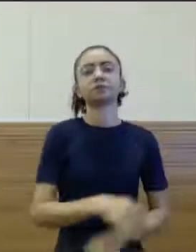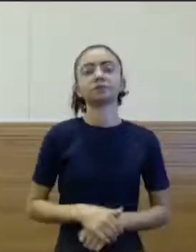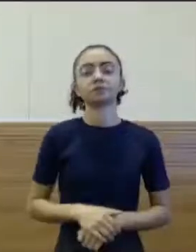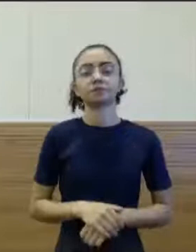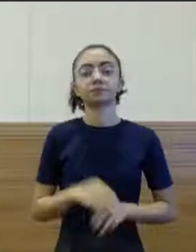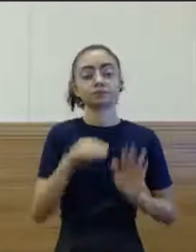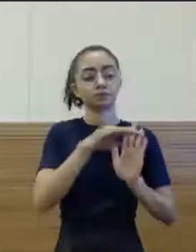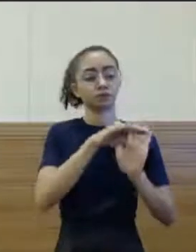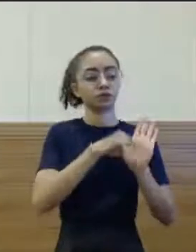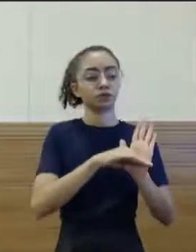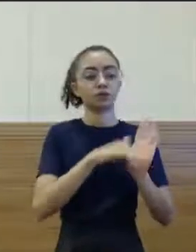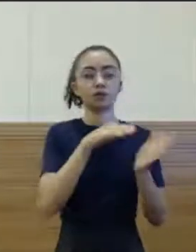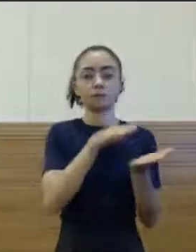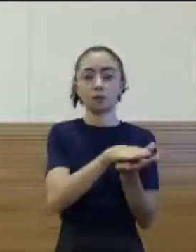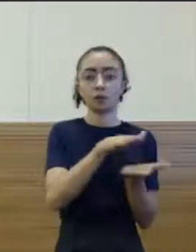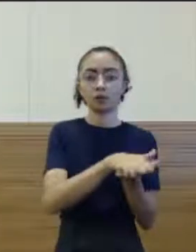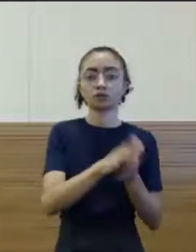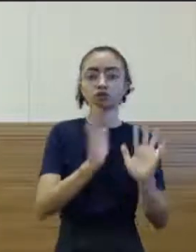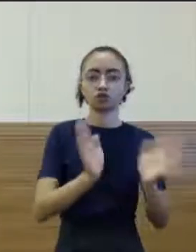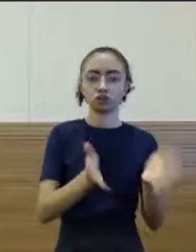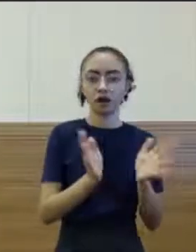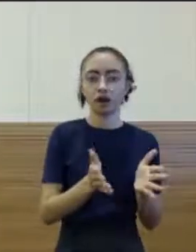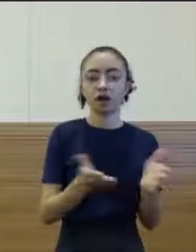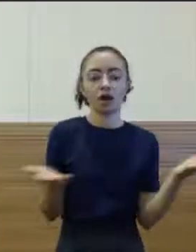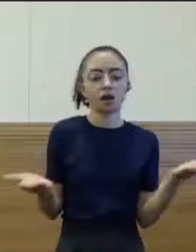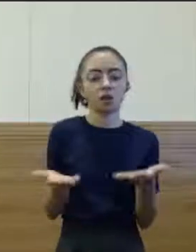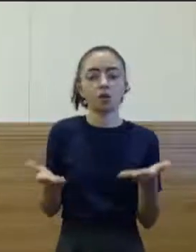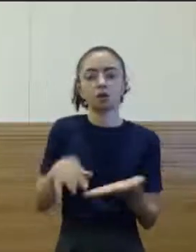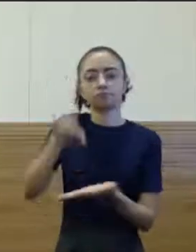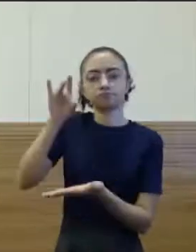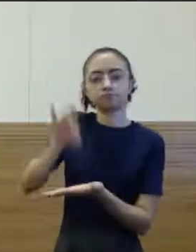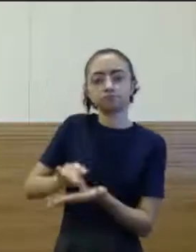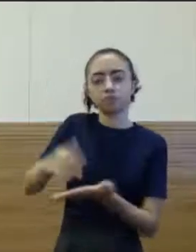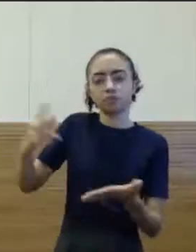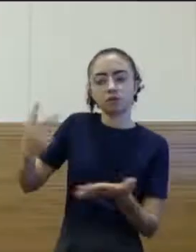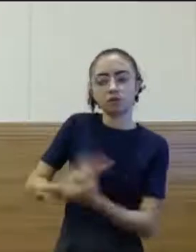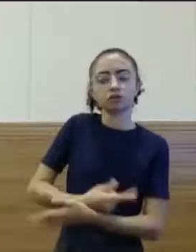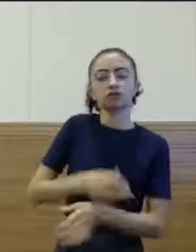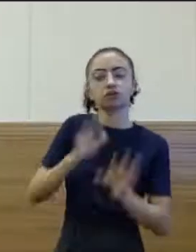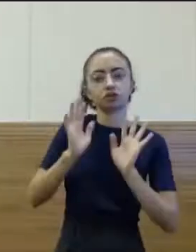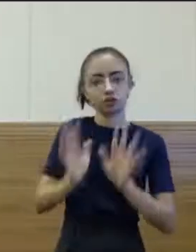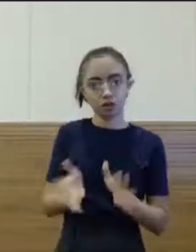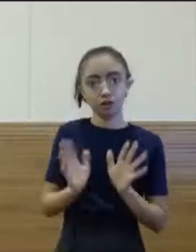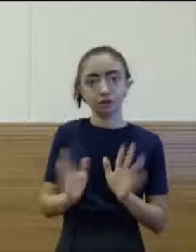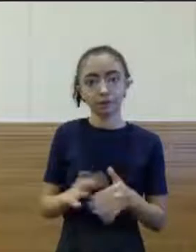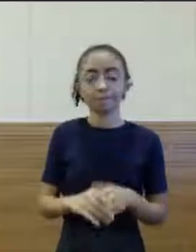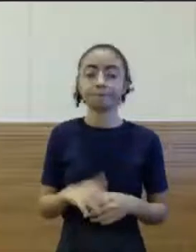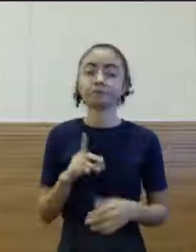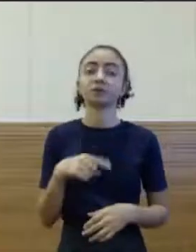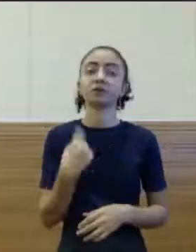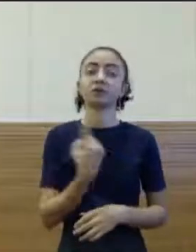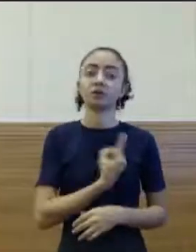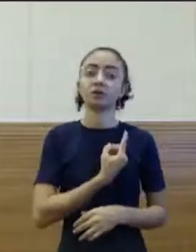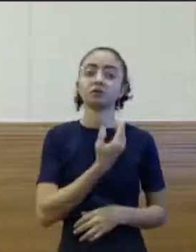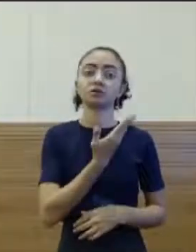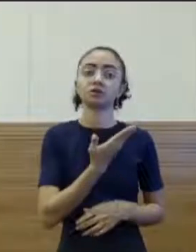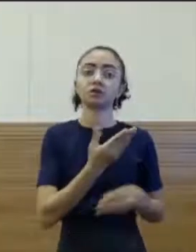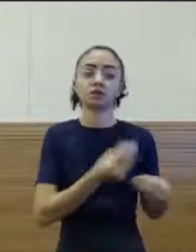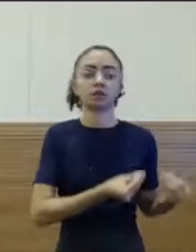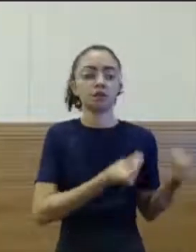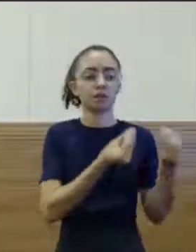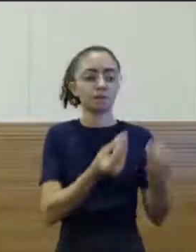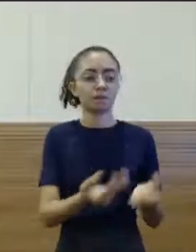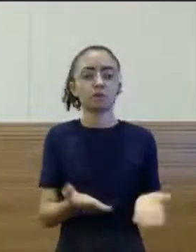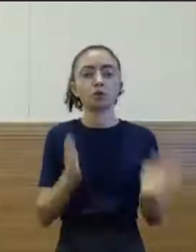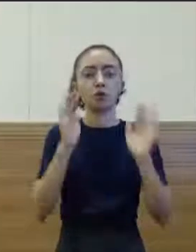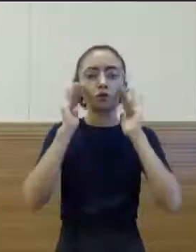been published and they are being implemented. And we are also taking that to the uh, above 2 years of